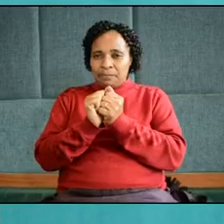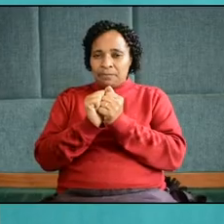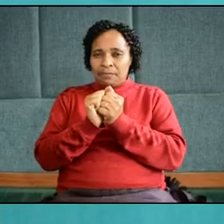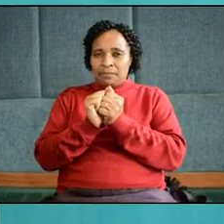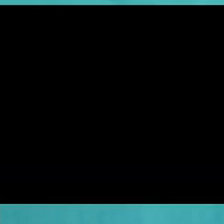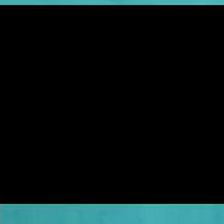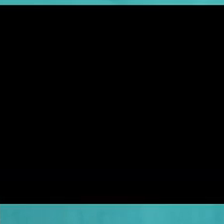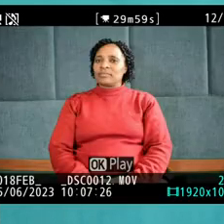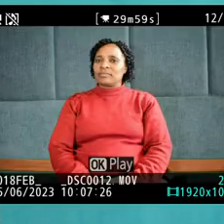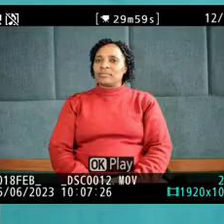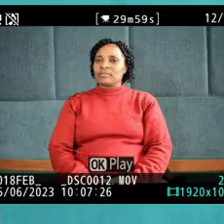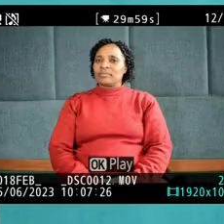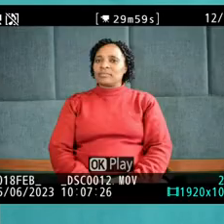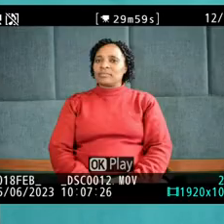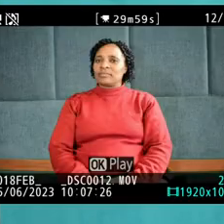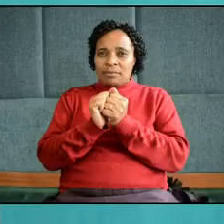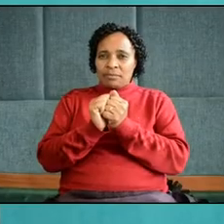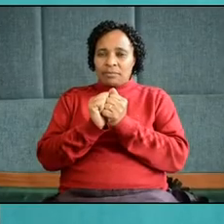Let me just get it.